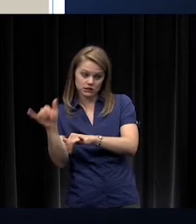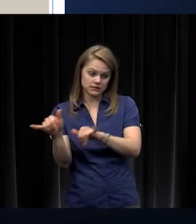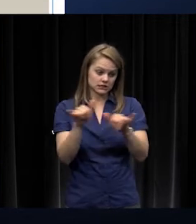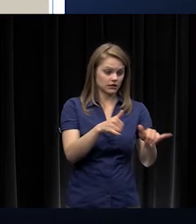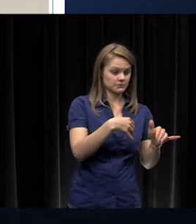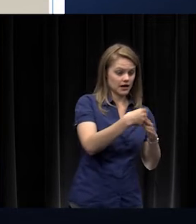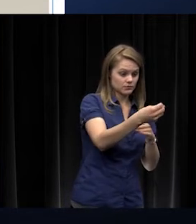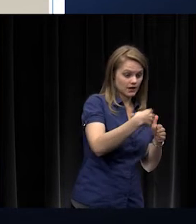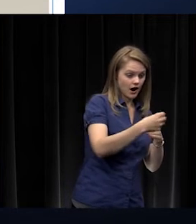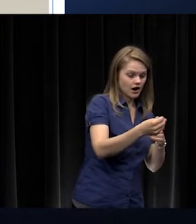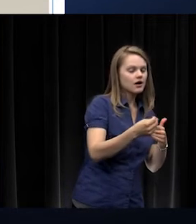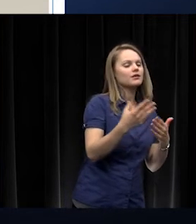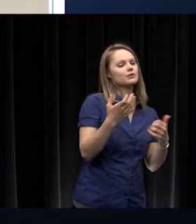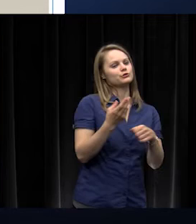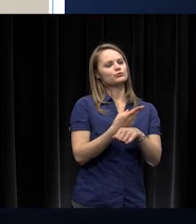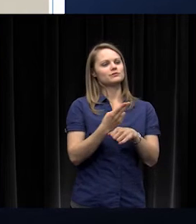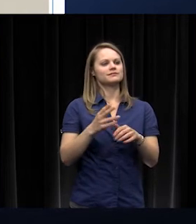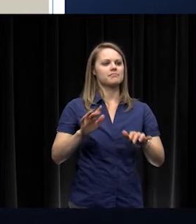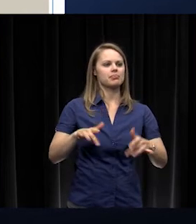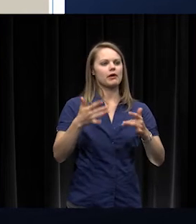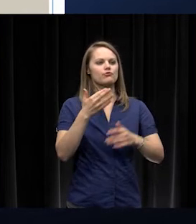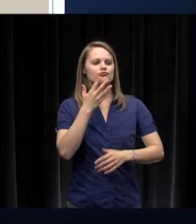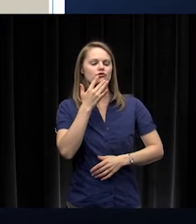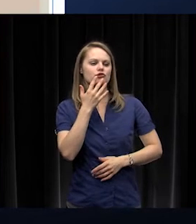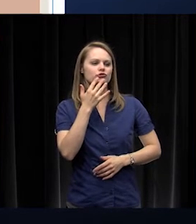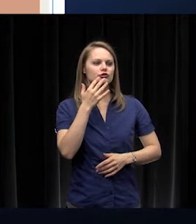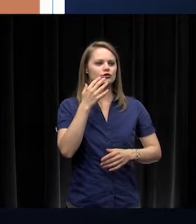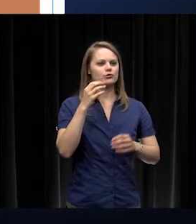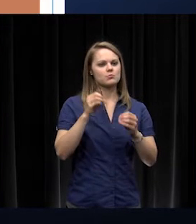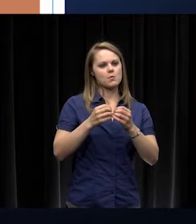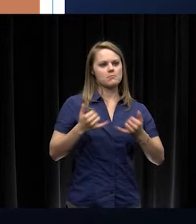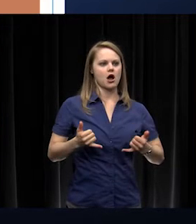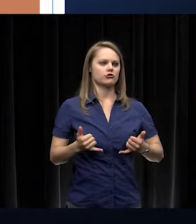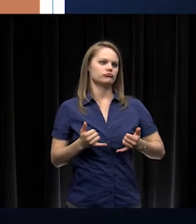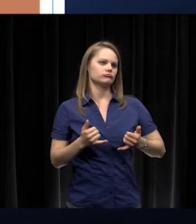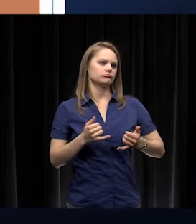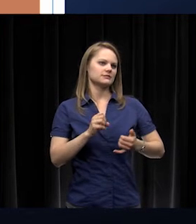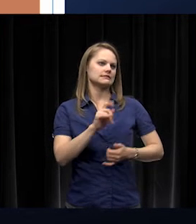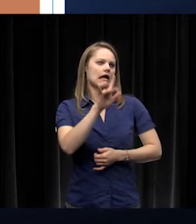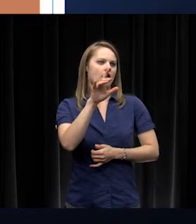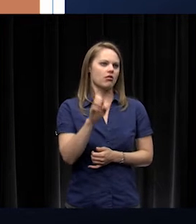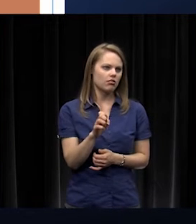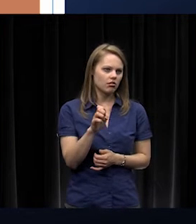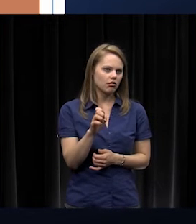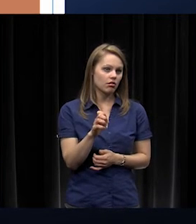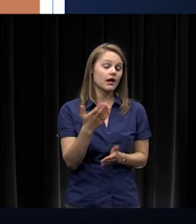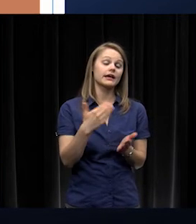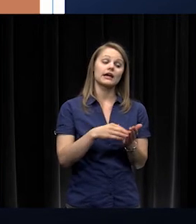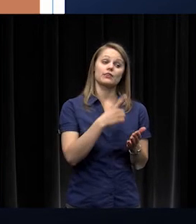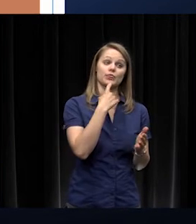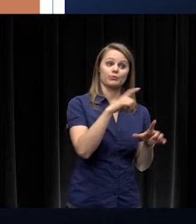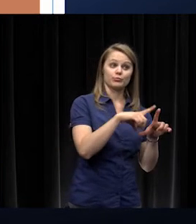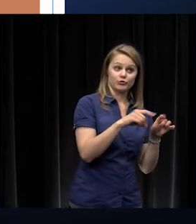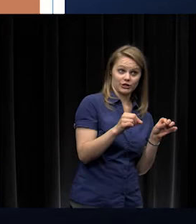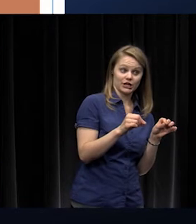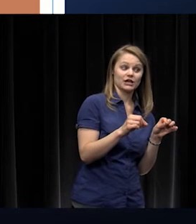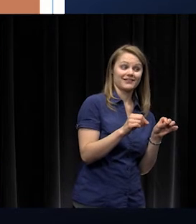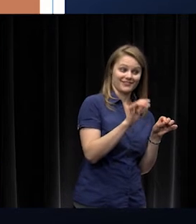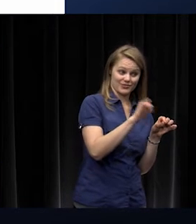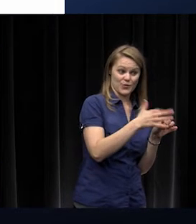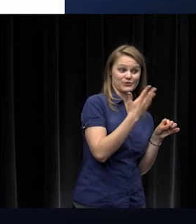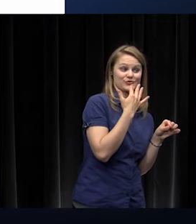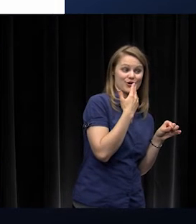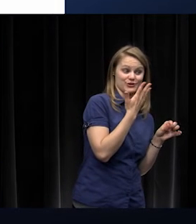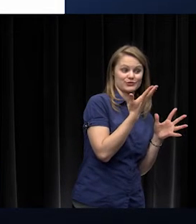the lighter tones and using that in more of a modern approach. Again, with some of the brick, being able to tie in some accent colors.